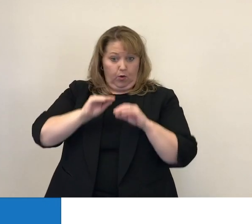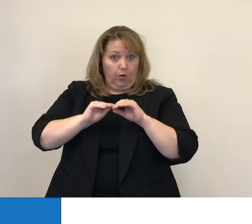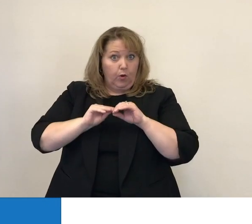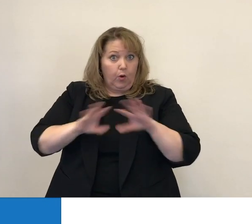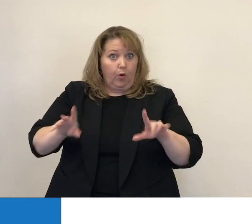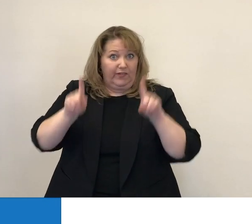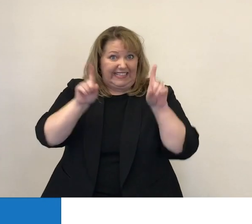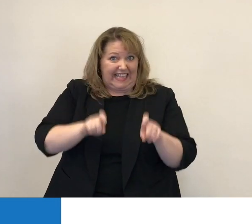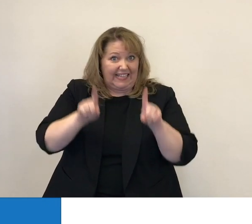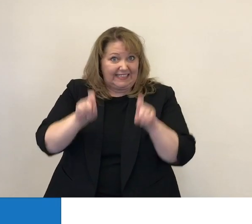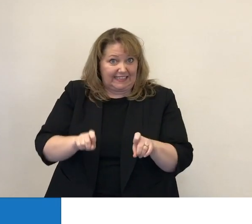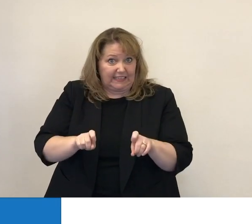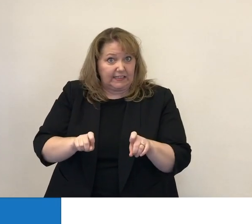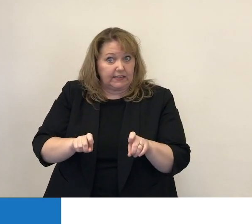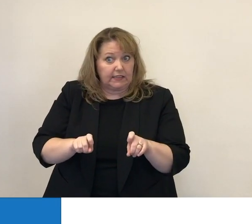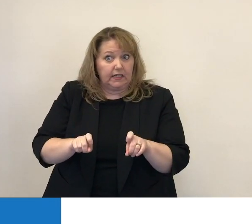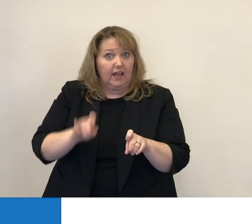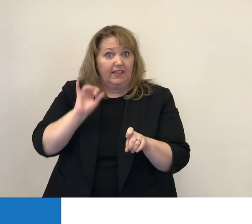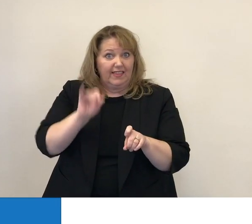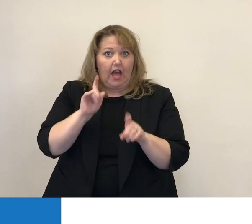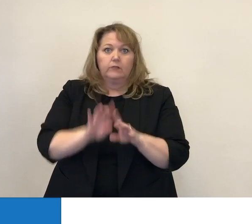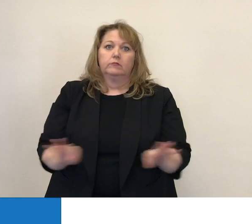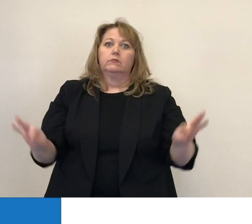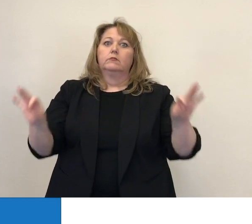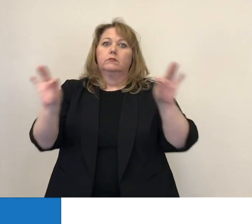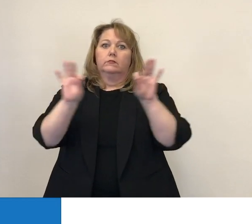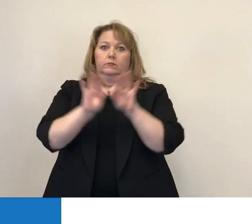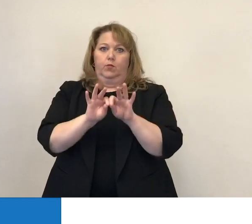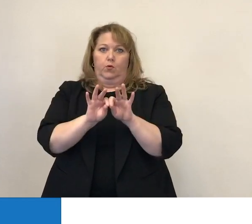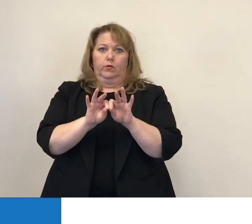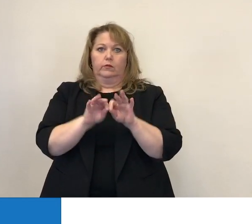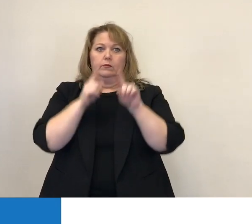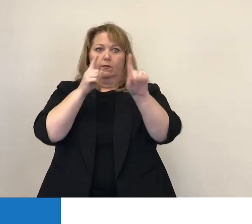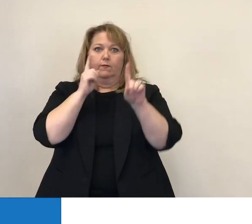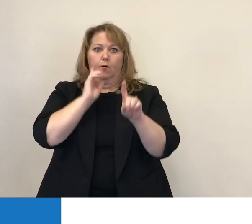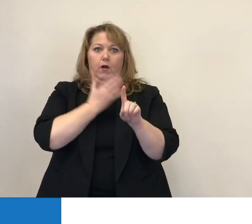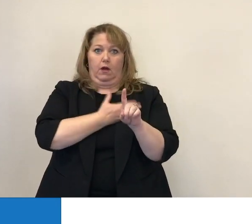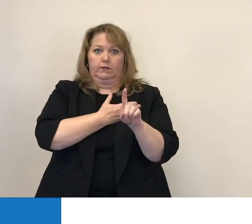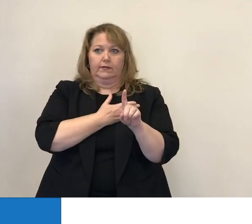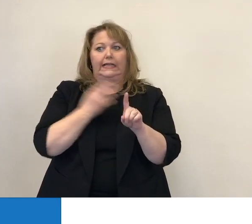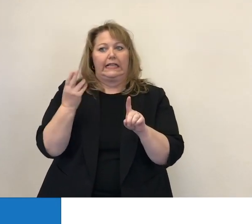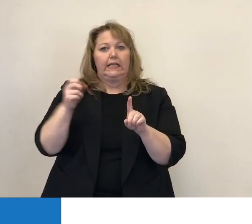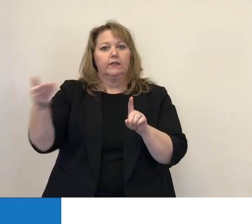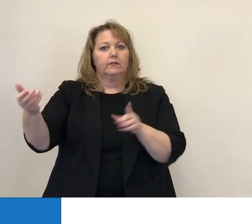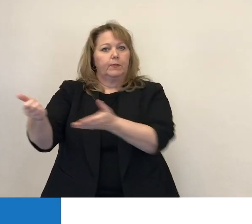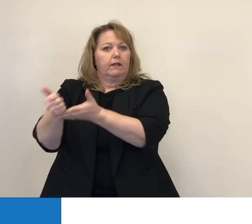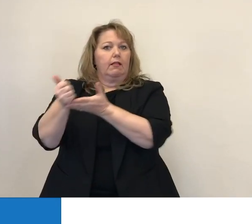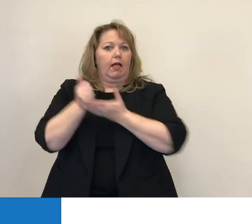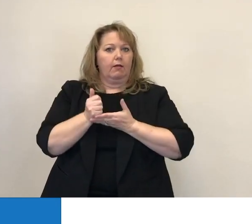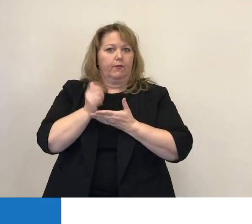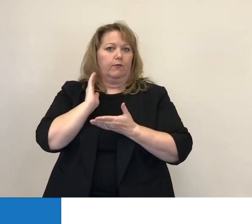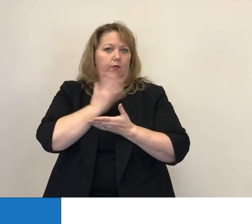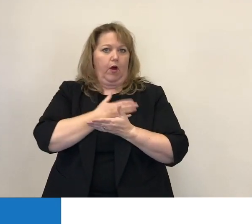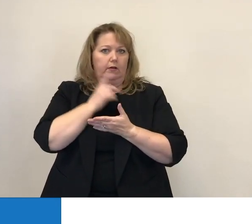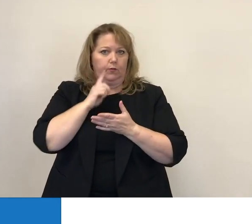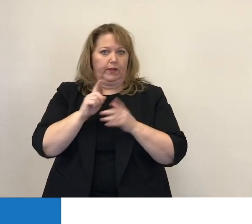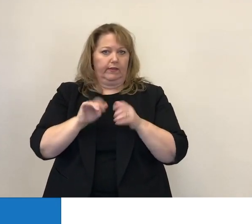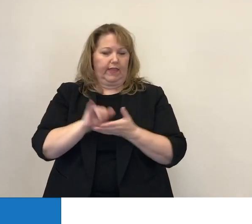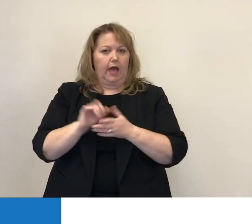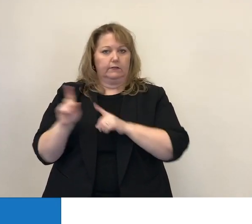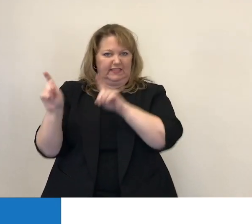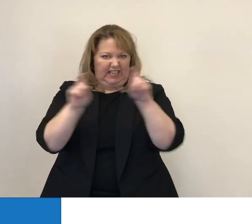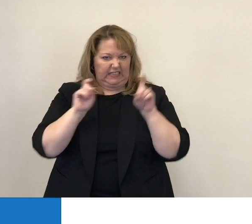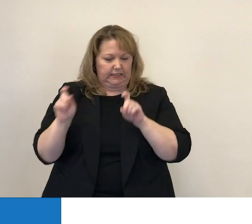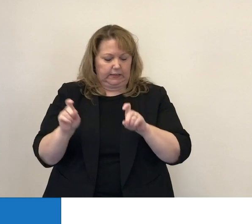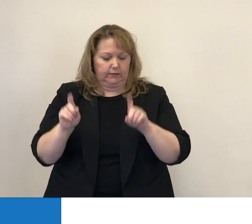volume is one of our immediate and long-term goals, and doing so is challenging, as has been demonstrated by my